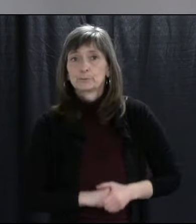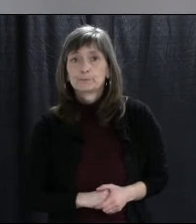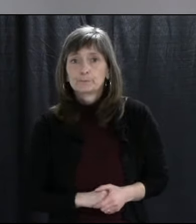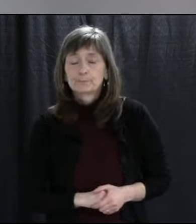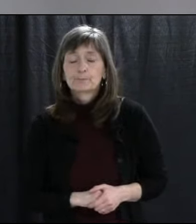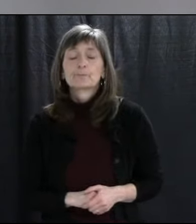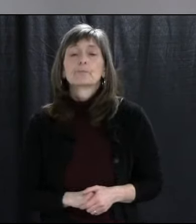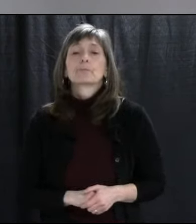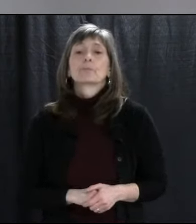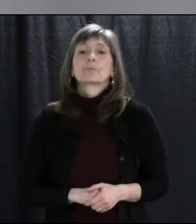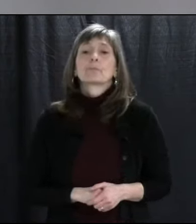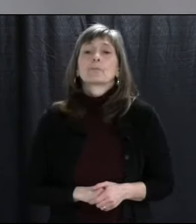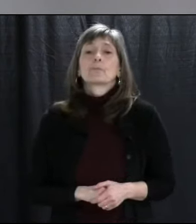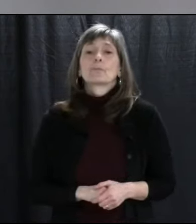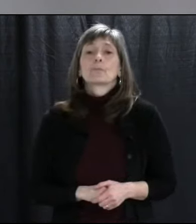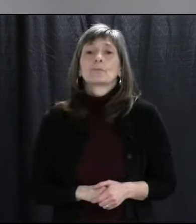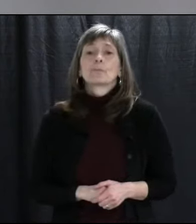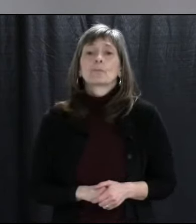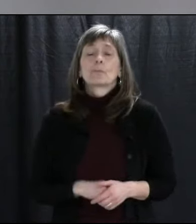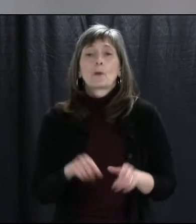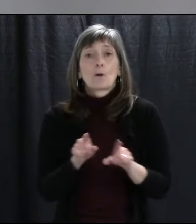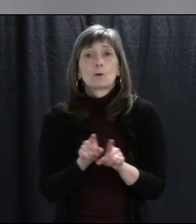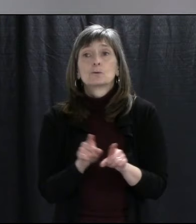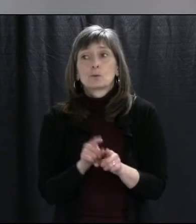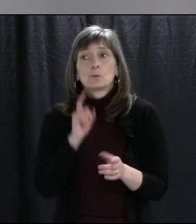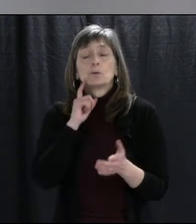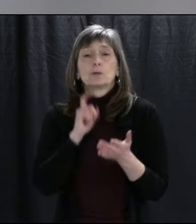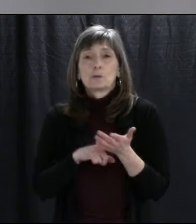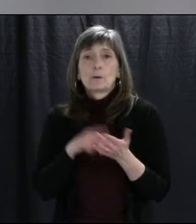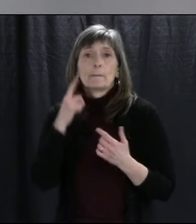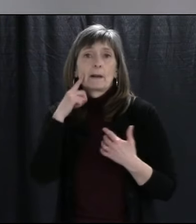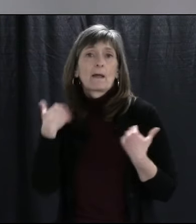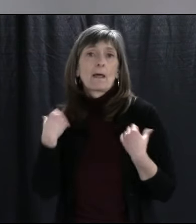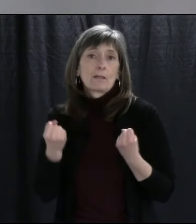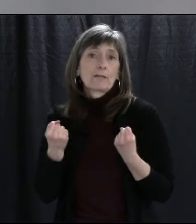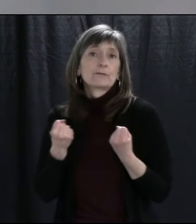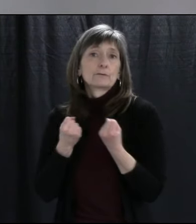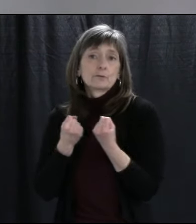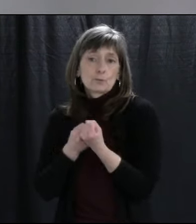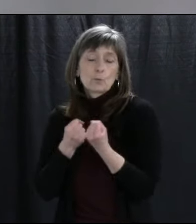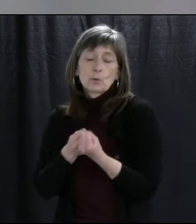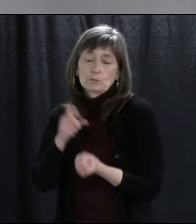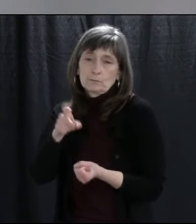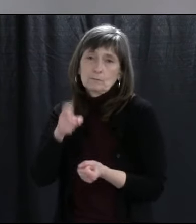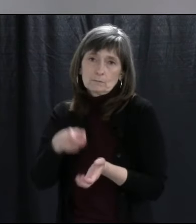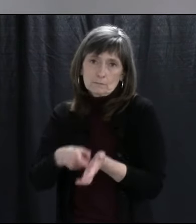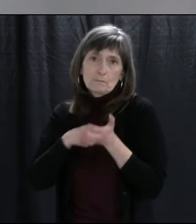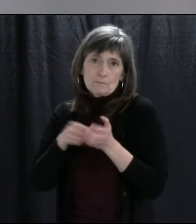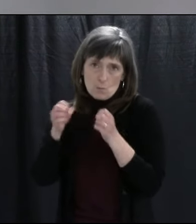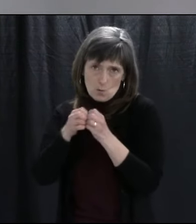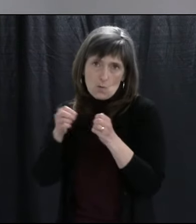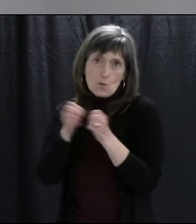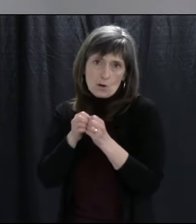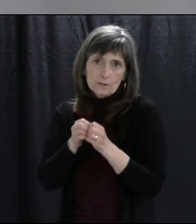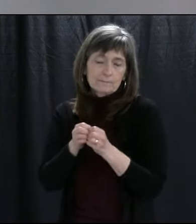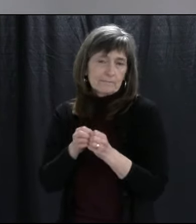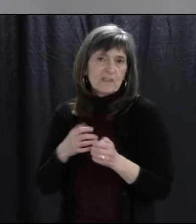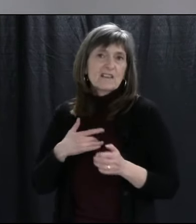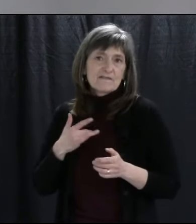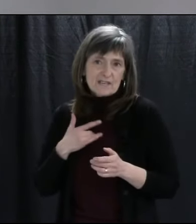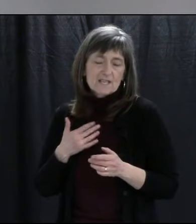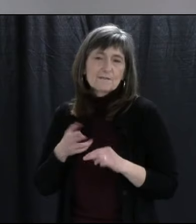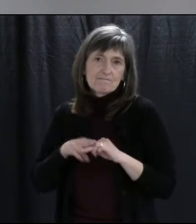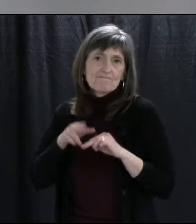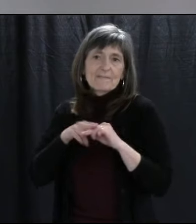We have seen an increase in demand for mental health services. It is normal under these circumstances to feel anxious, to